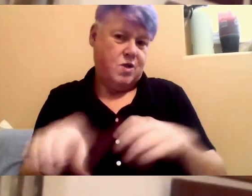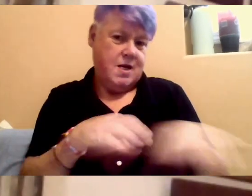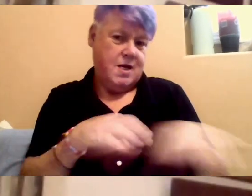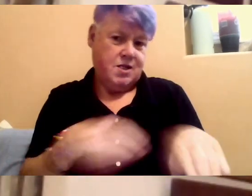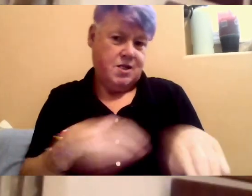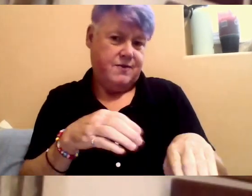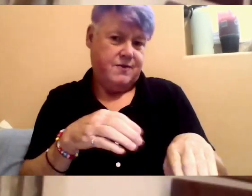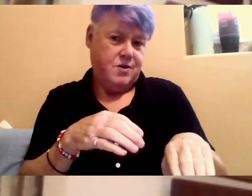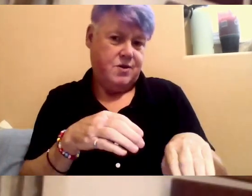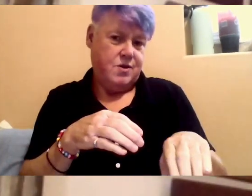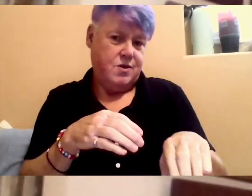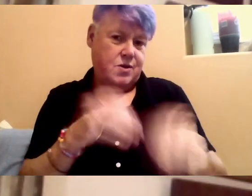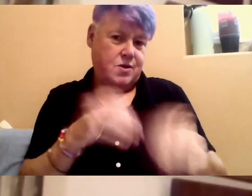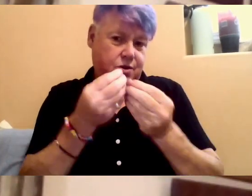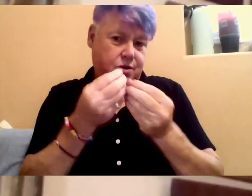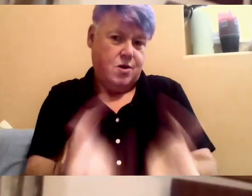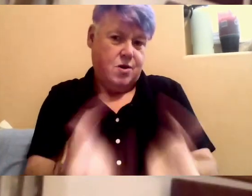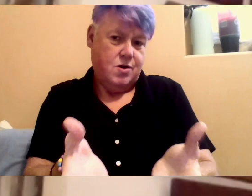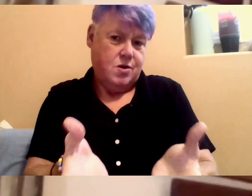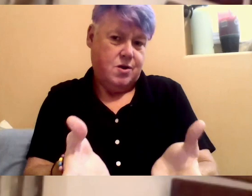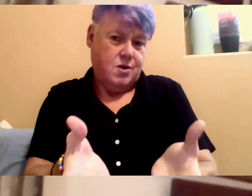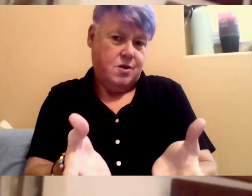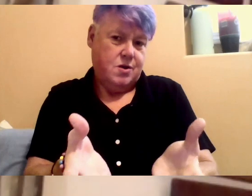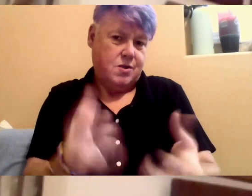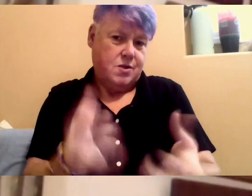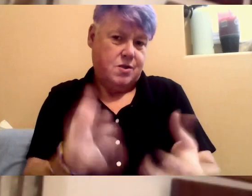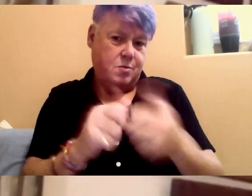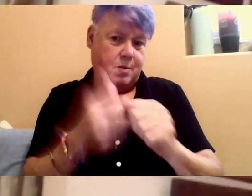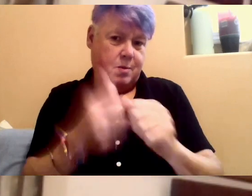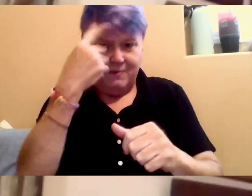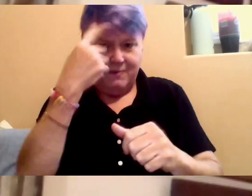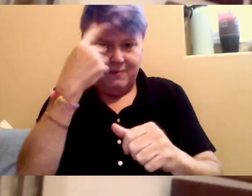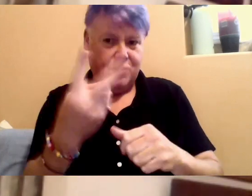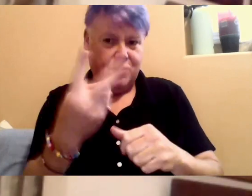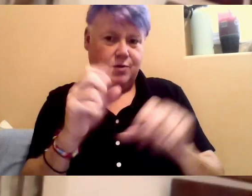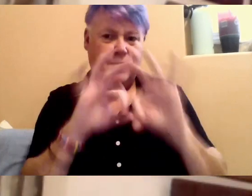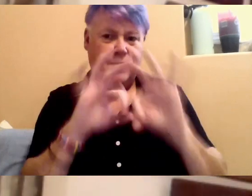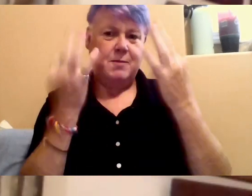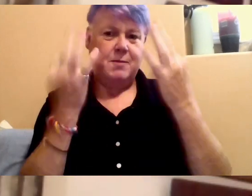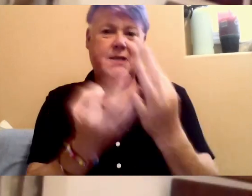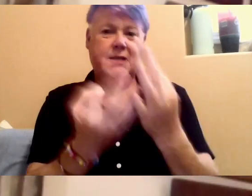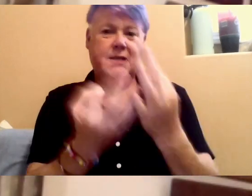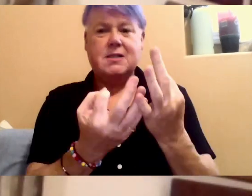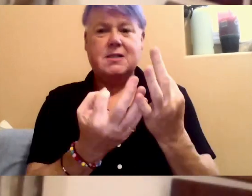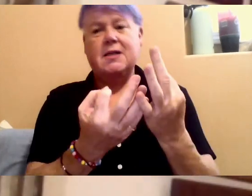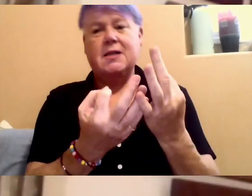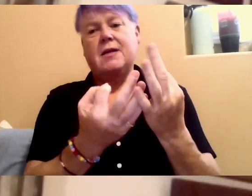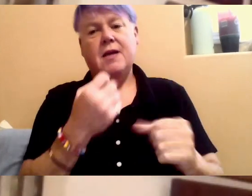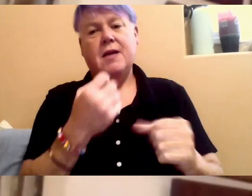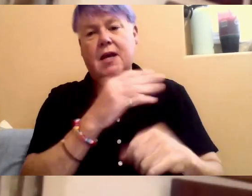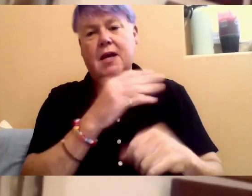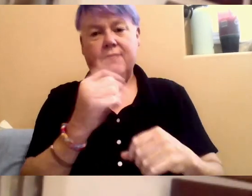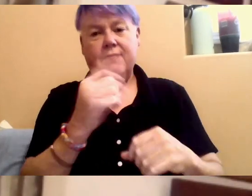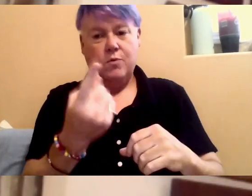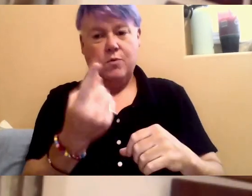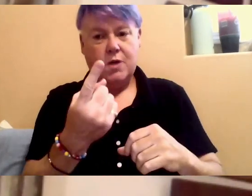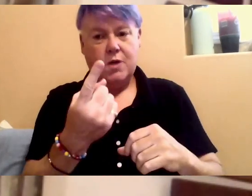caused a tragedy for 2 families, and in particular for one small